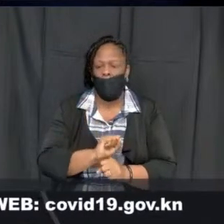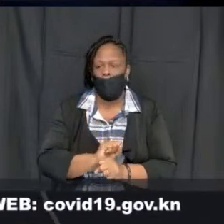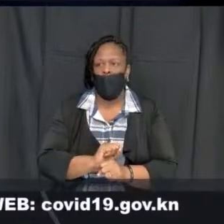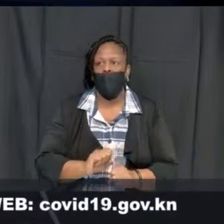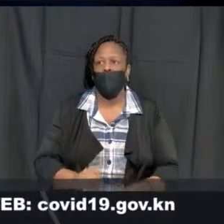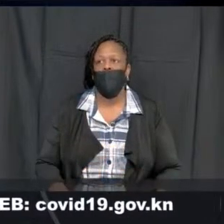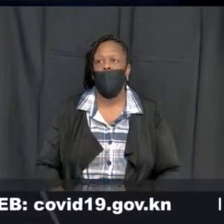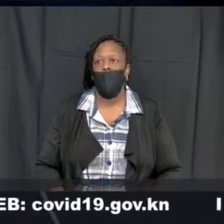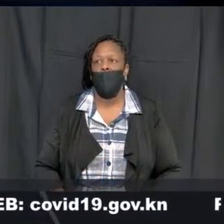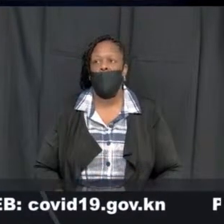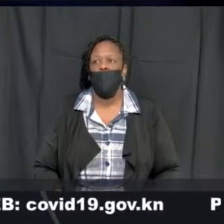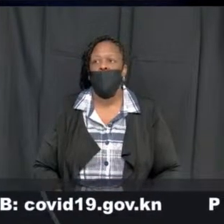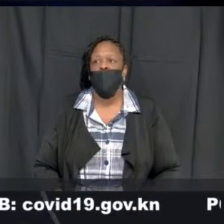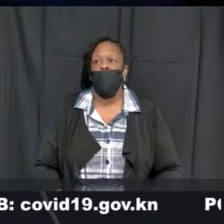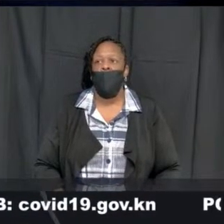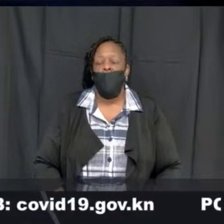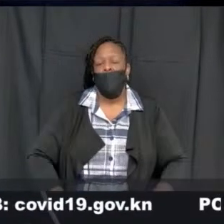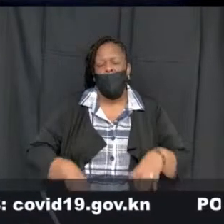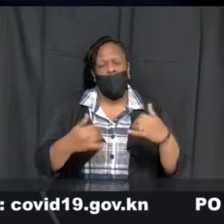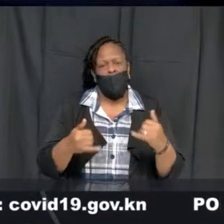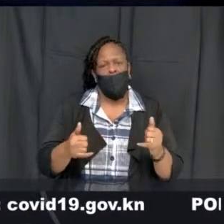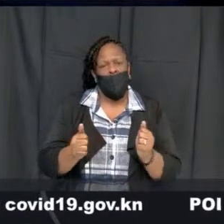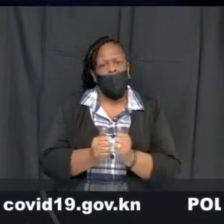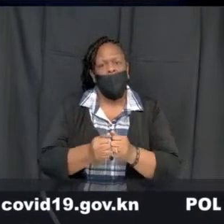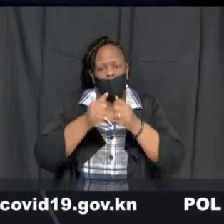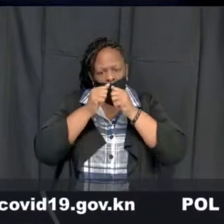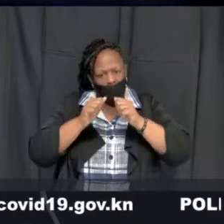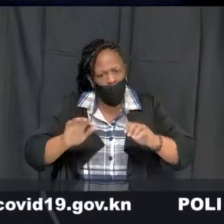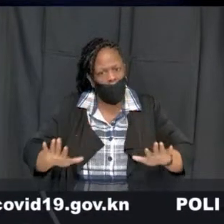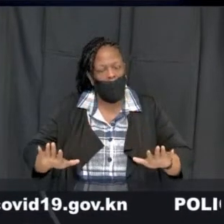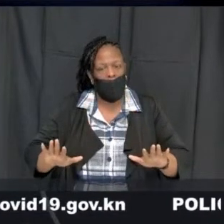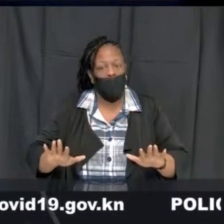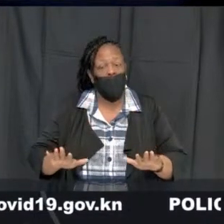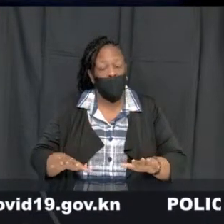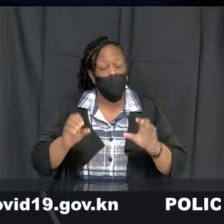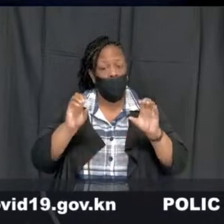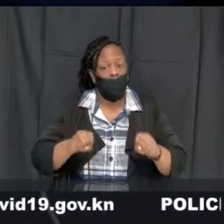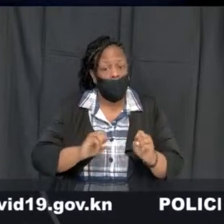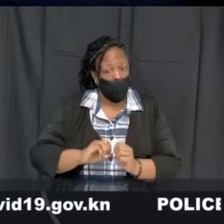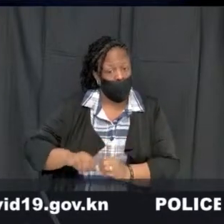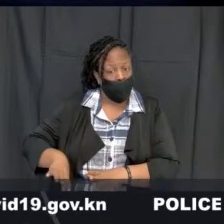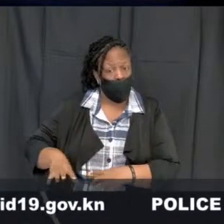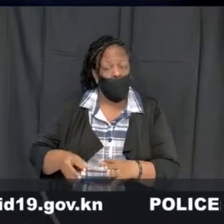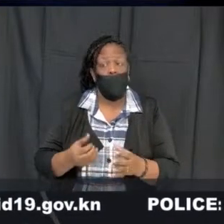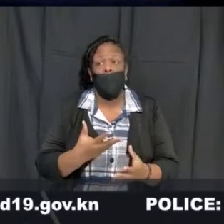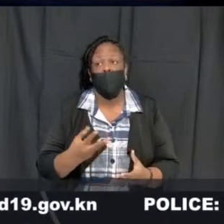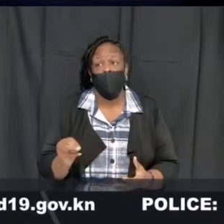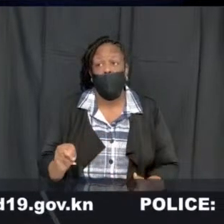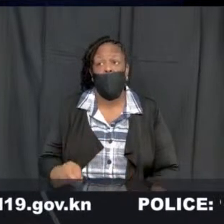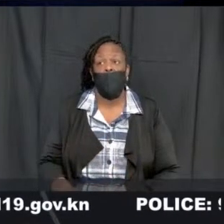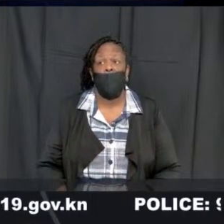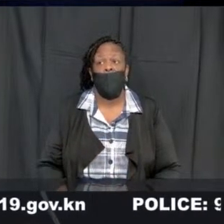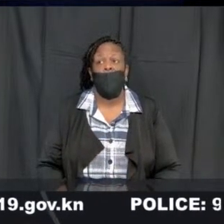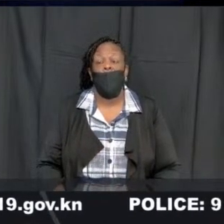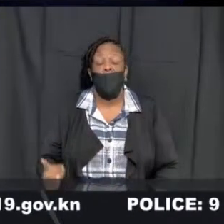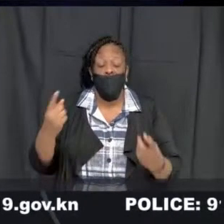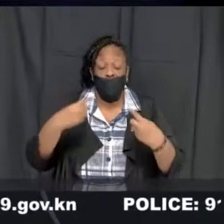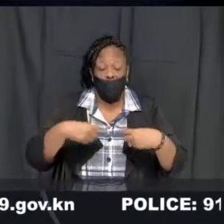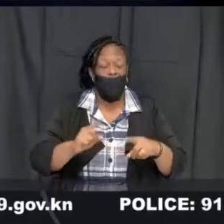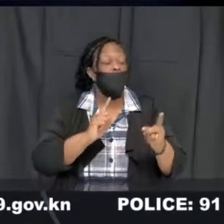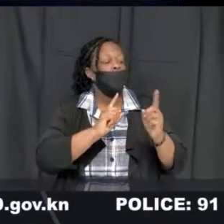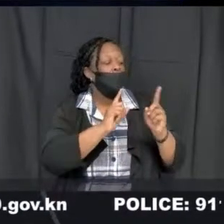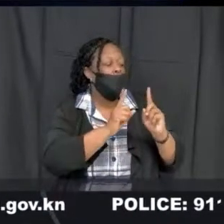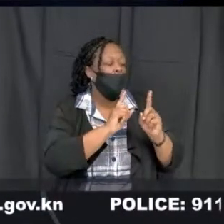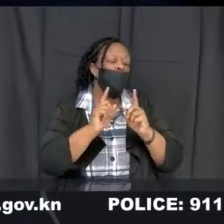could lose them, and I feel that it's important to say this. I think a lot of people in the public, and this is from speaking to persons and